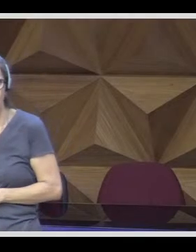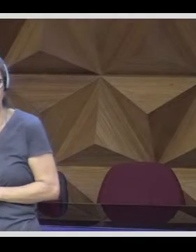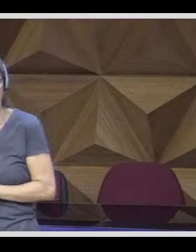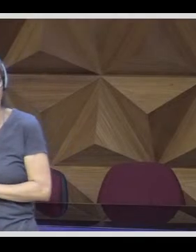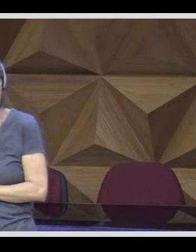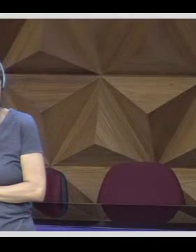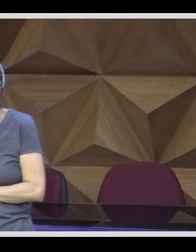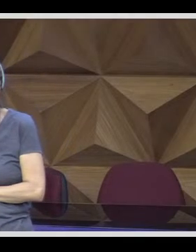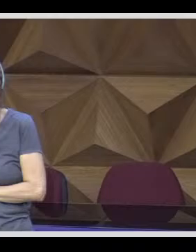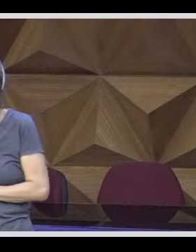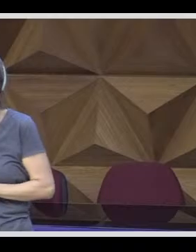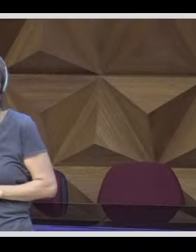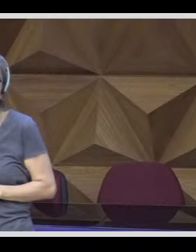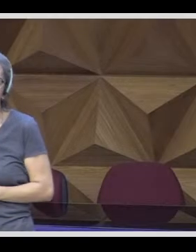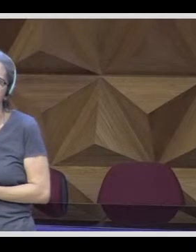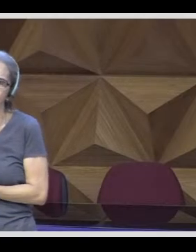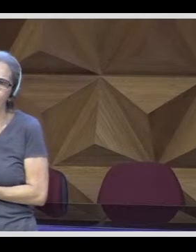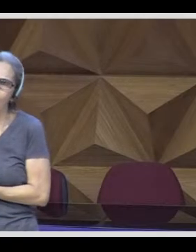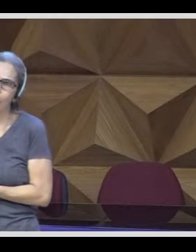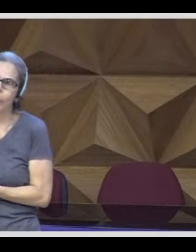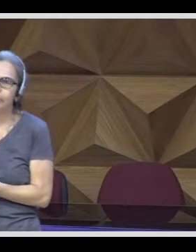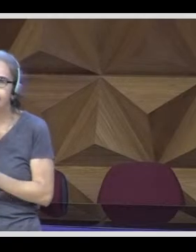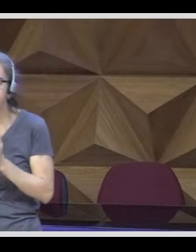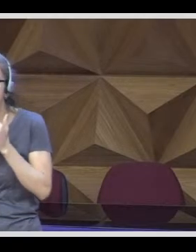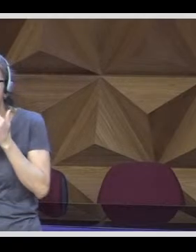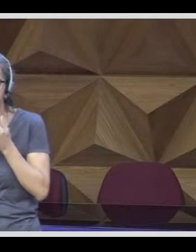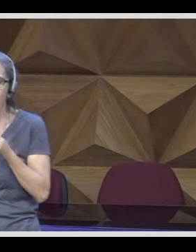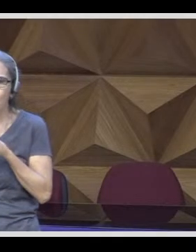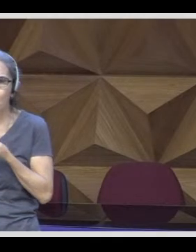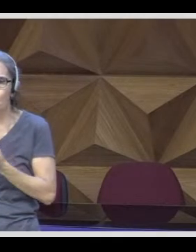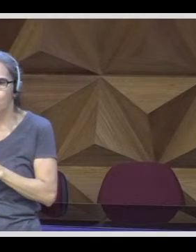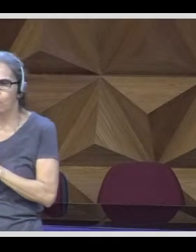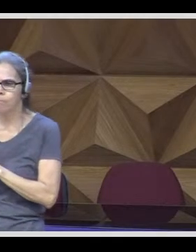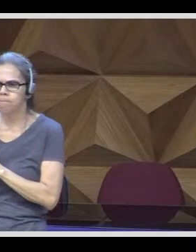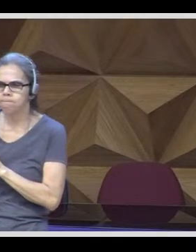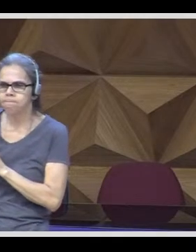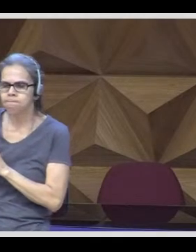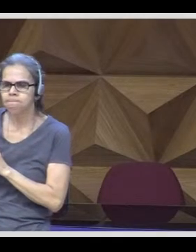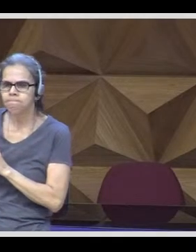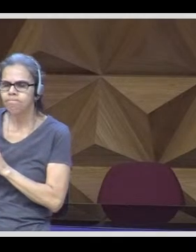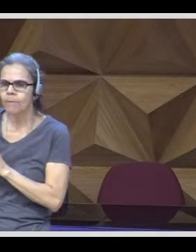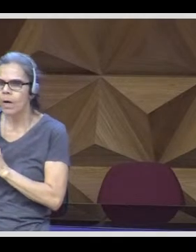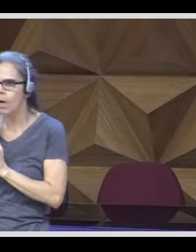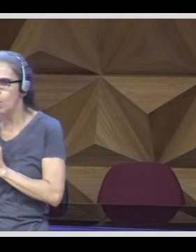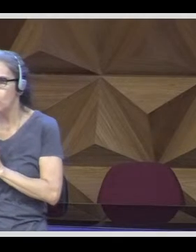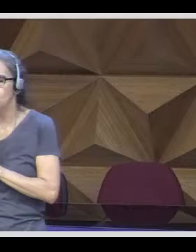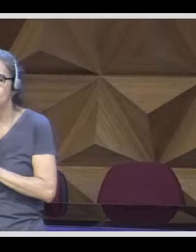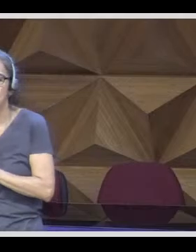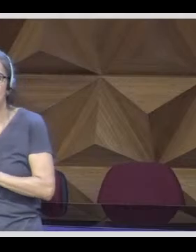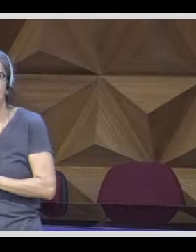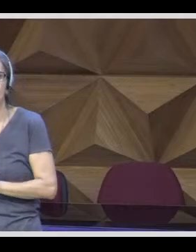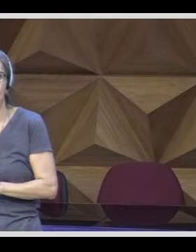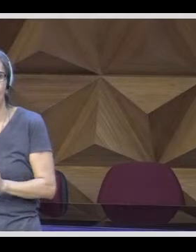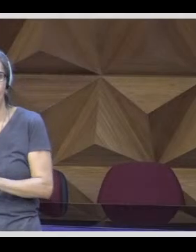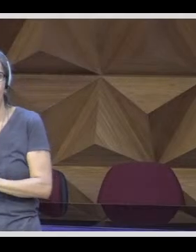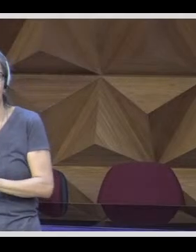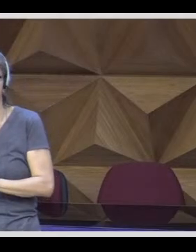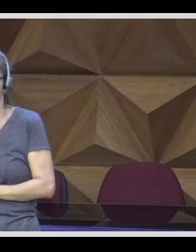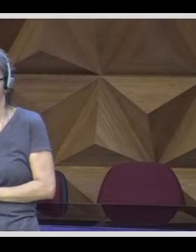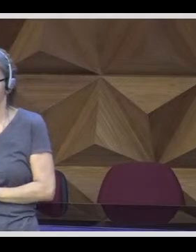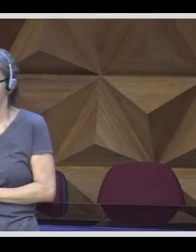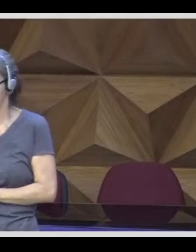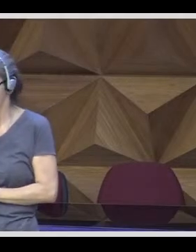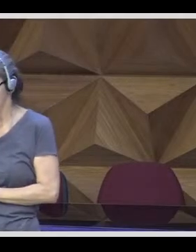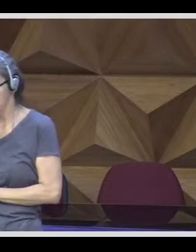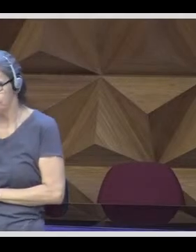does curiosity stimulation relate to user participation in public Telegram groups with diverse topics? What